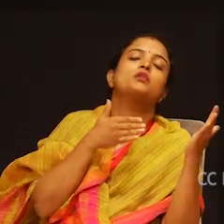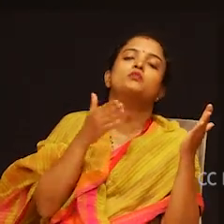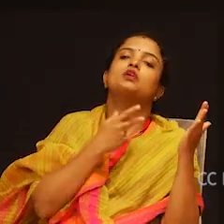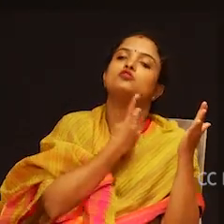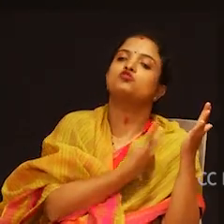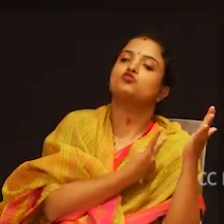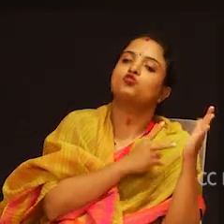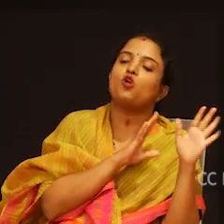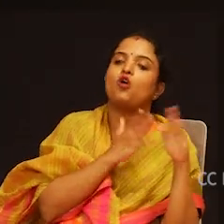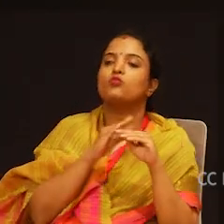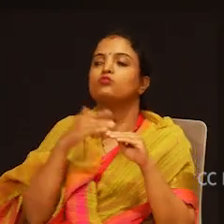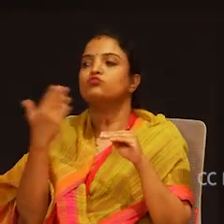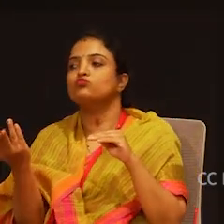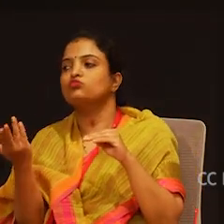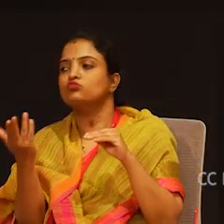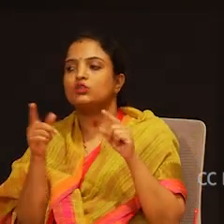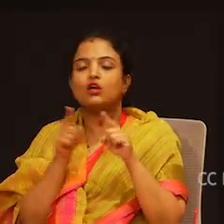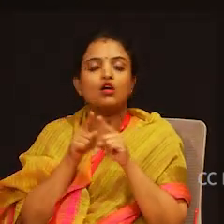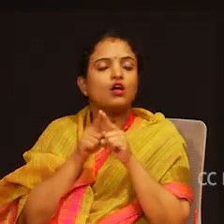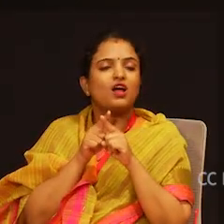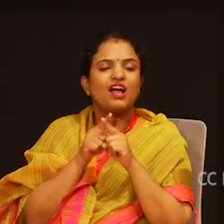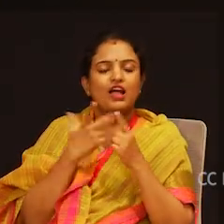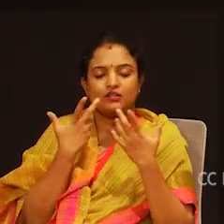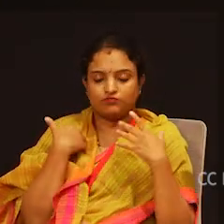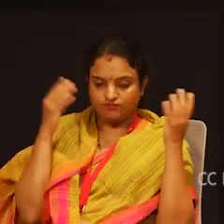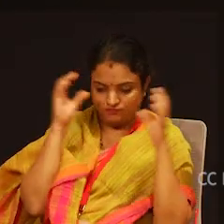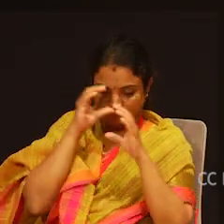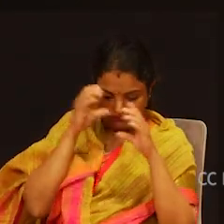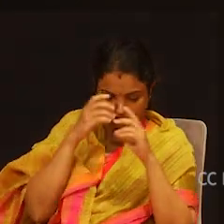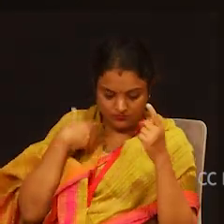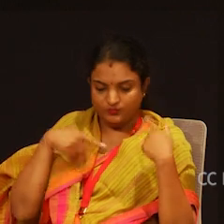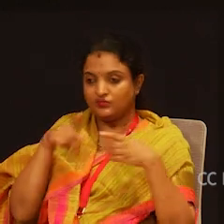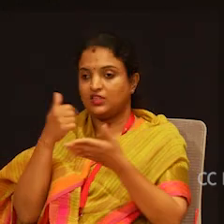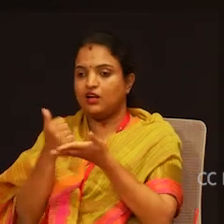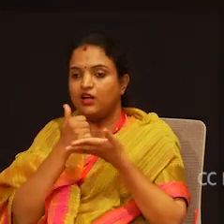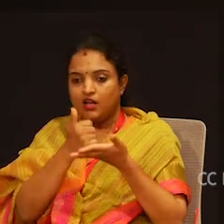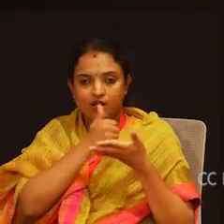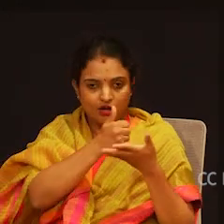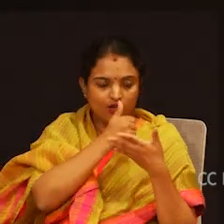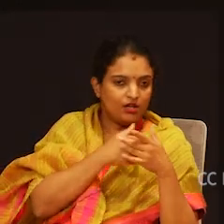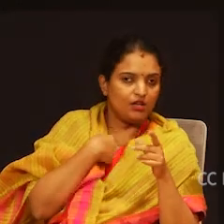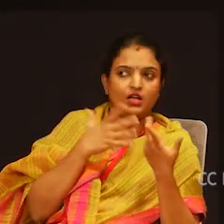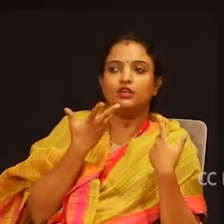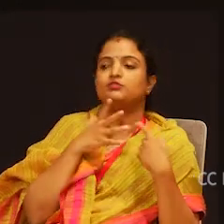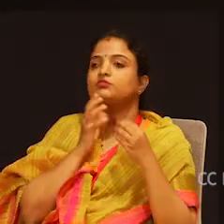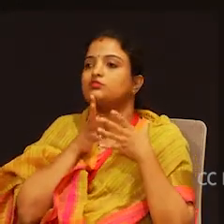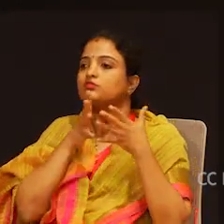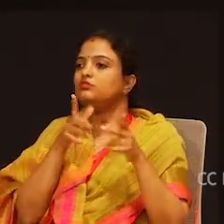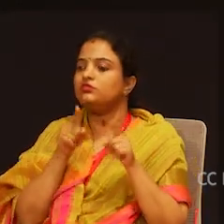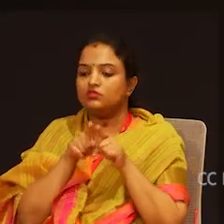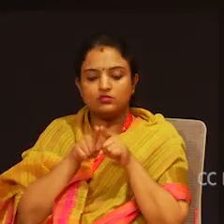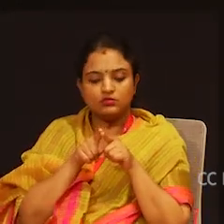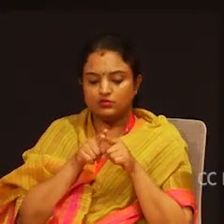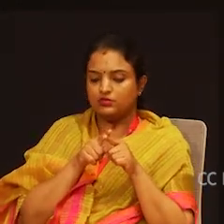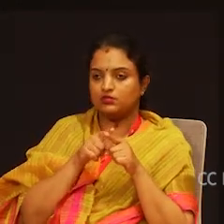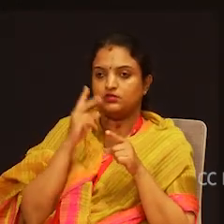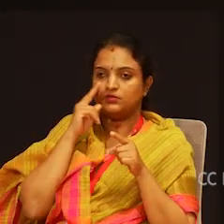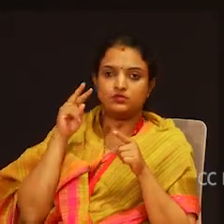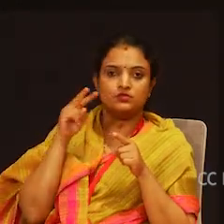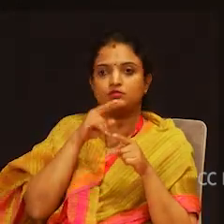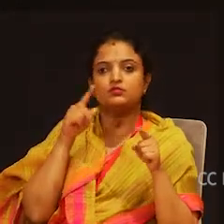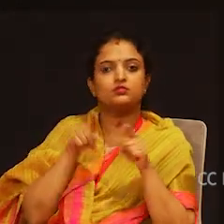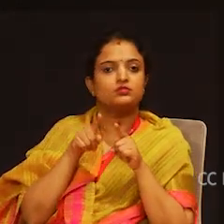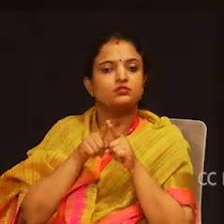navigating on your own without being shouted at by anybody or without being warned by anybody that, look,